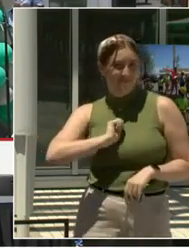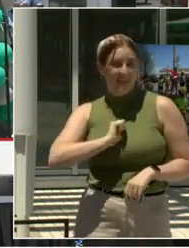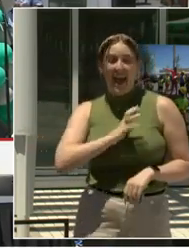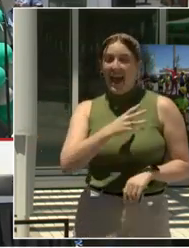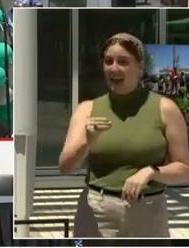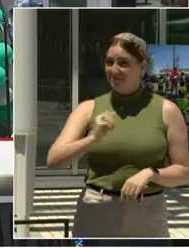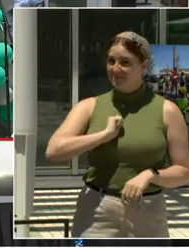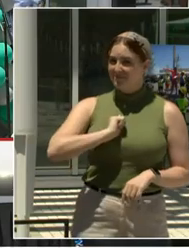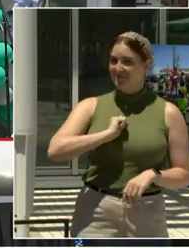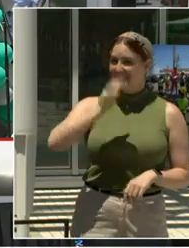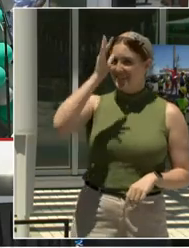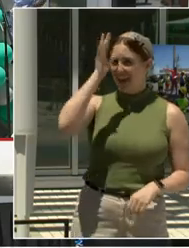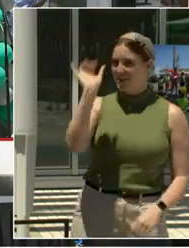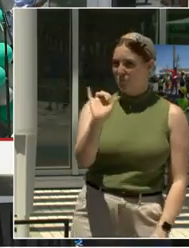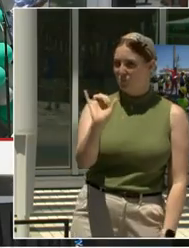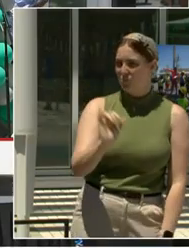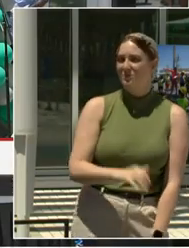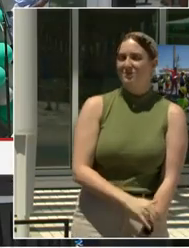dad,